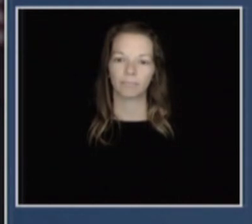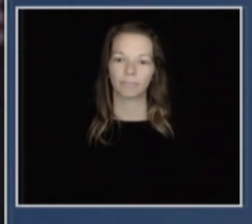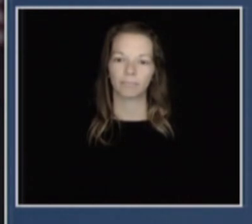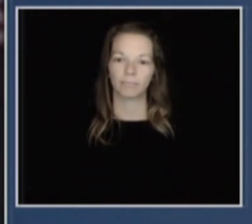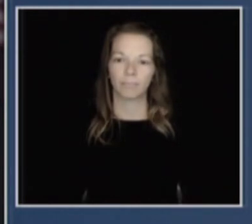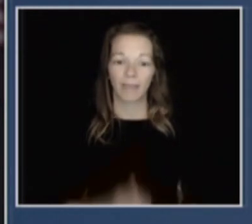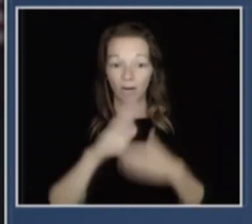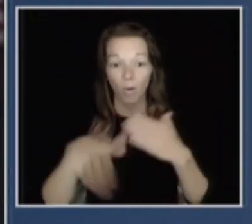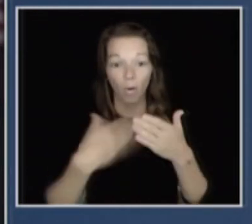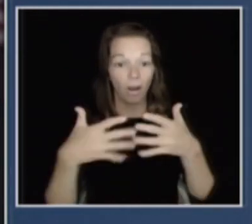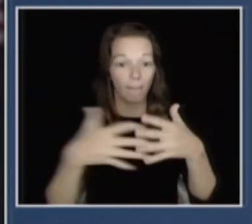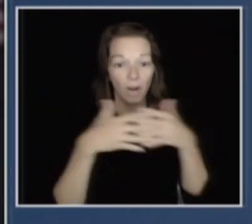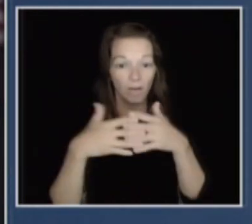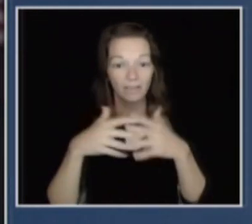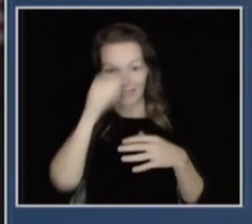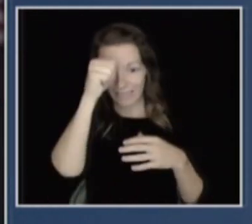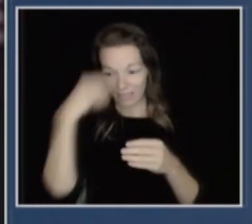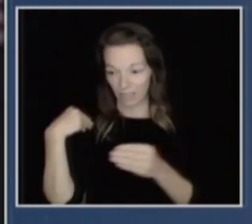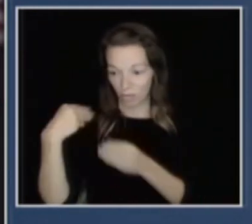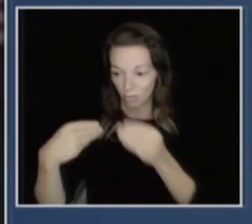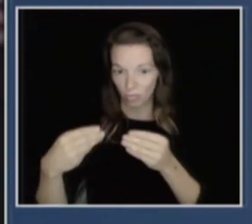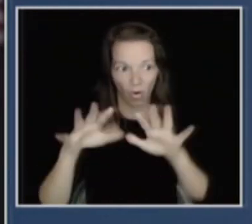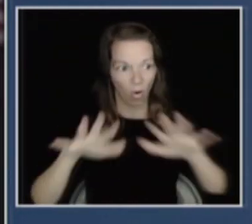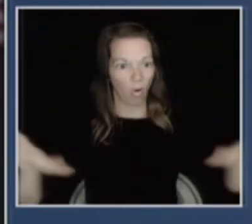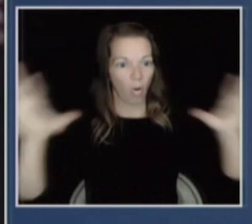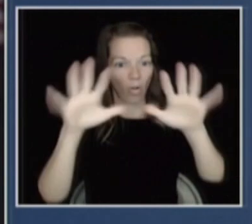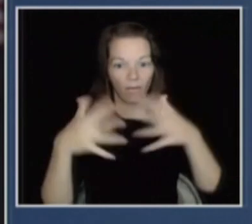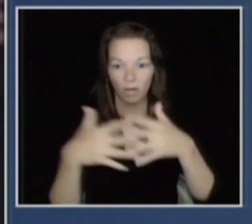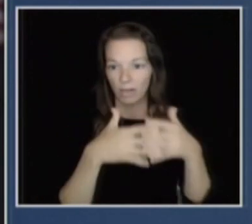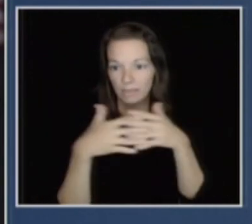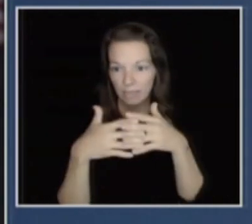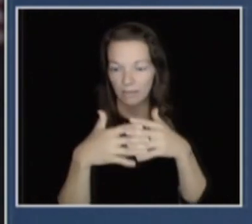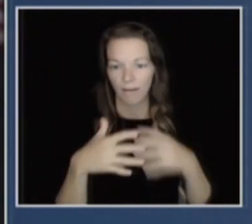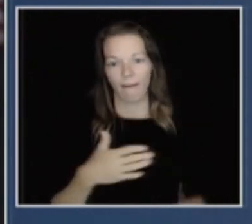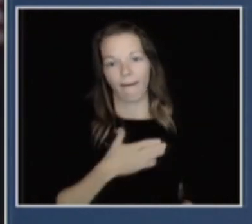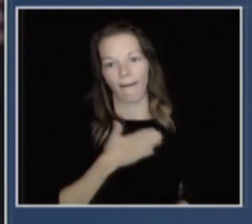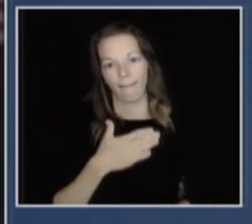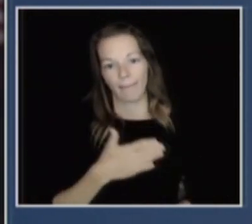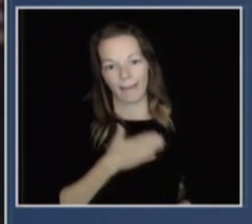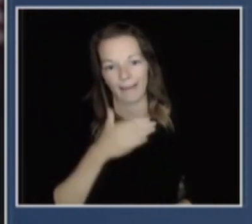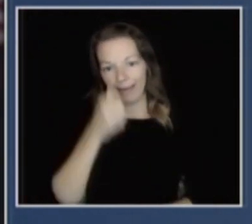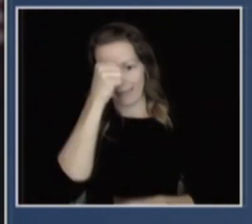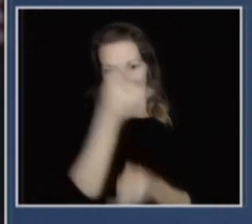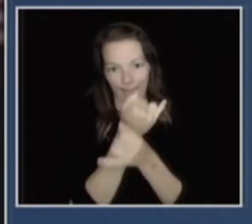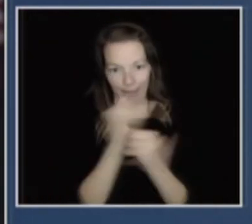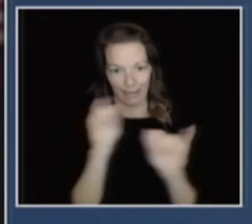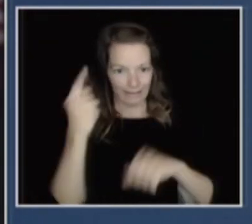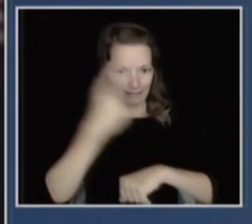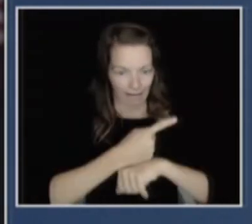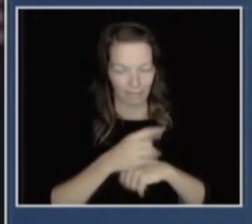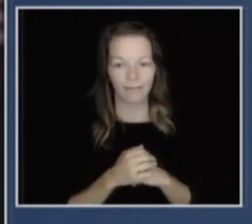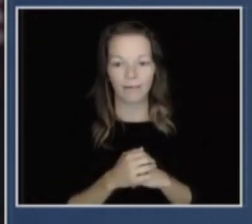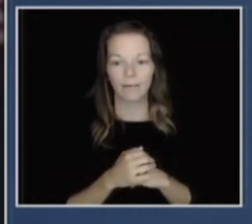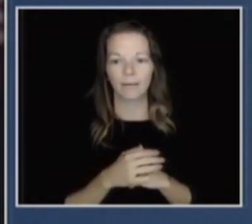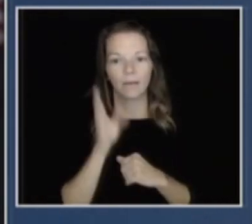and all Americans of Indian ancestry all across the United States. Happy Indian Independence Day. We